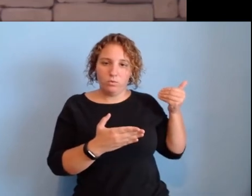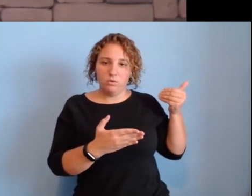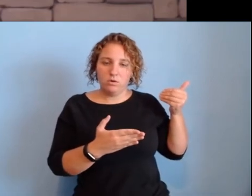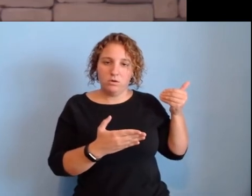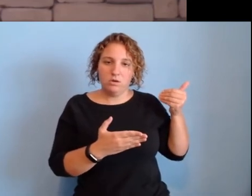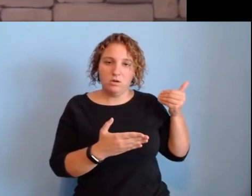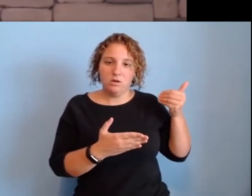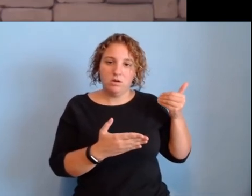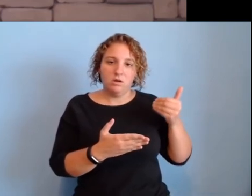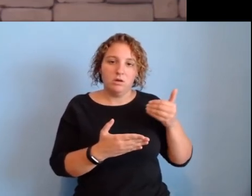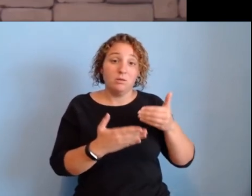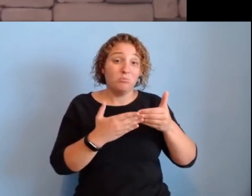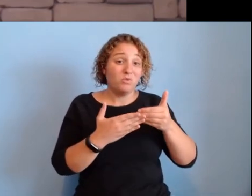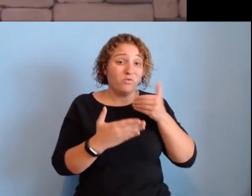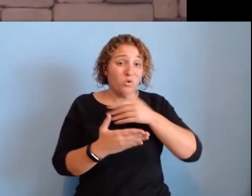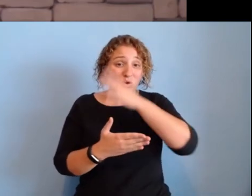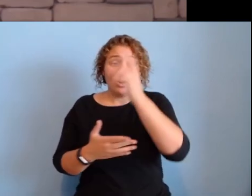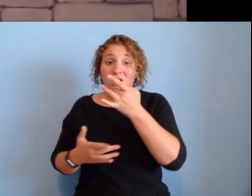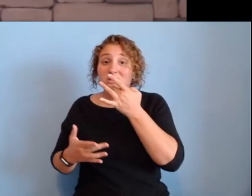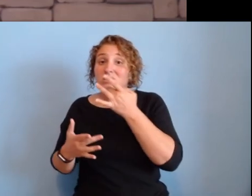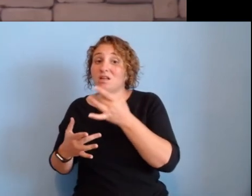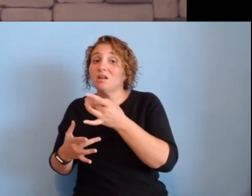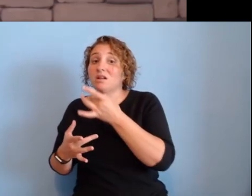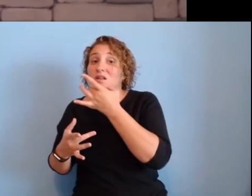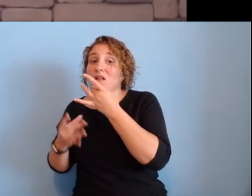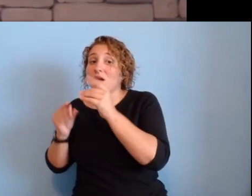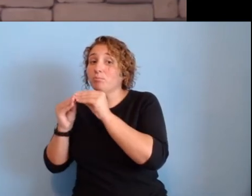Before he said, let there be light. We're getting to that soon in Genesis.